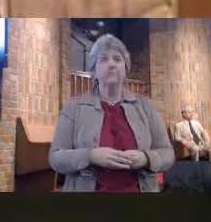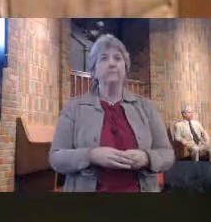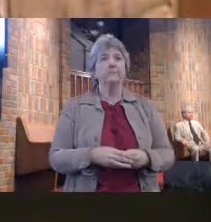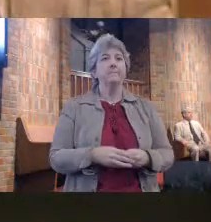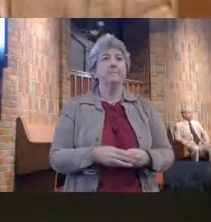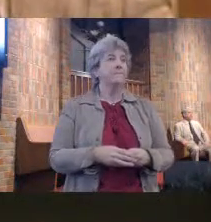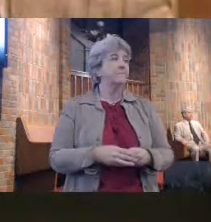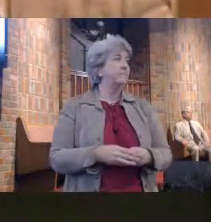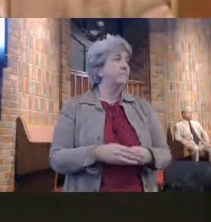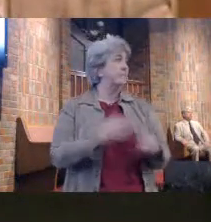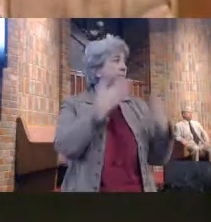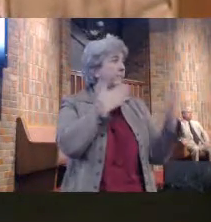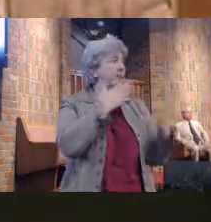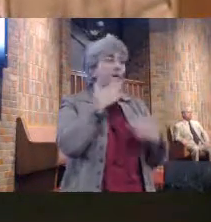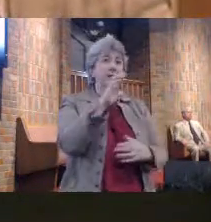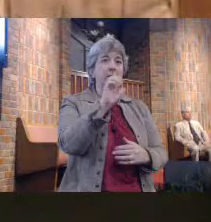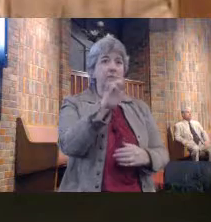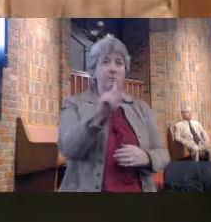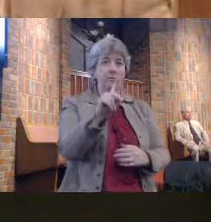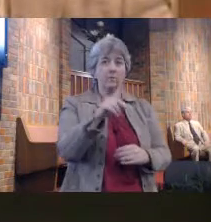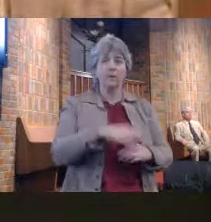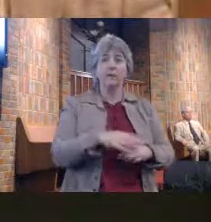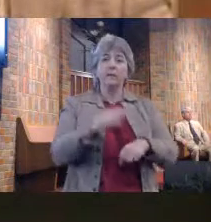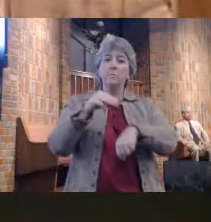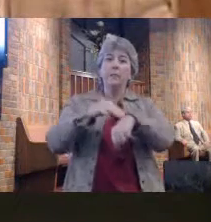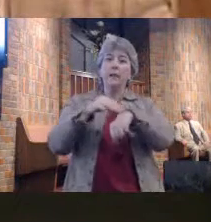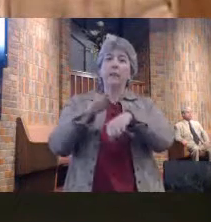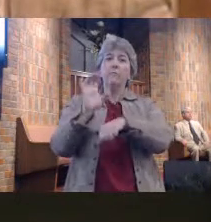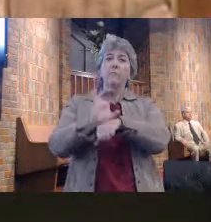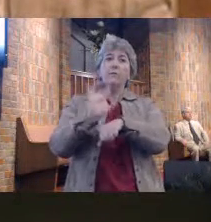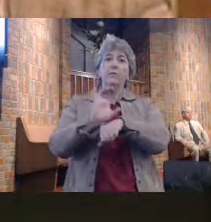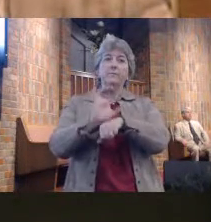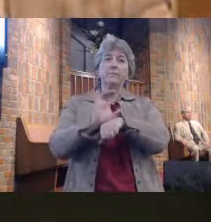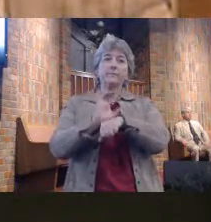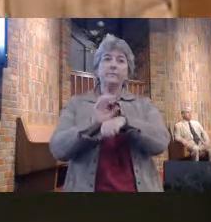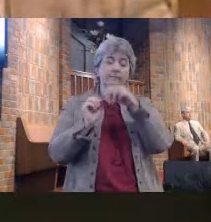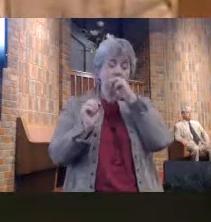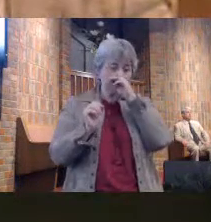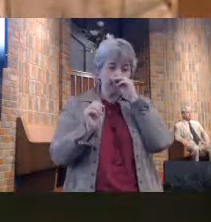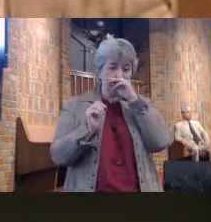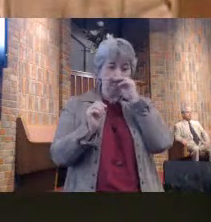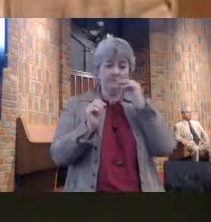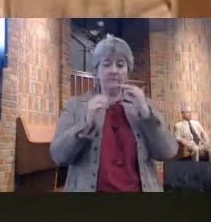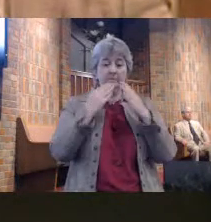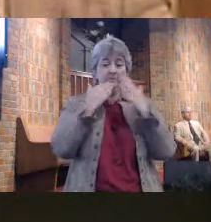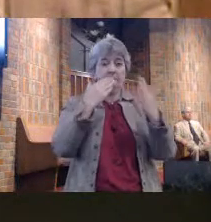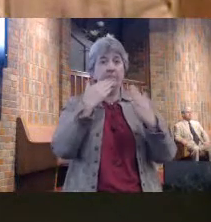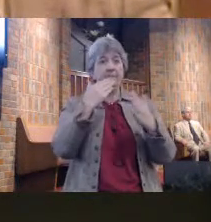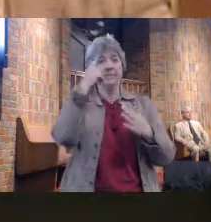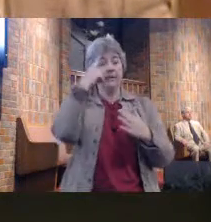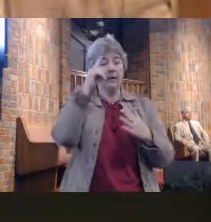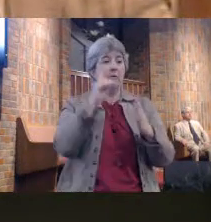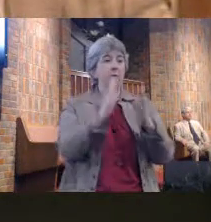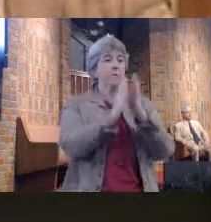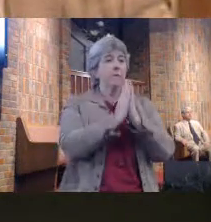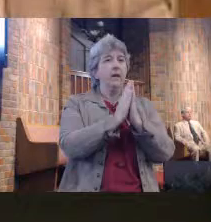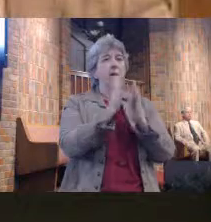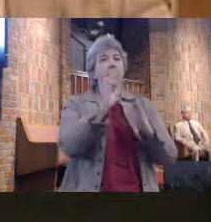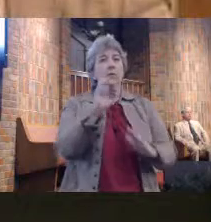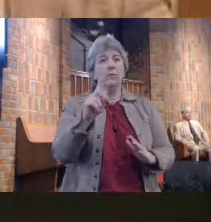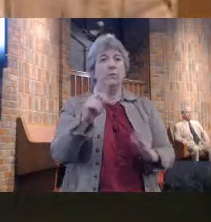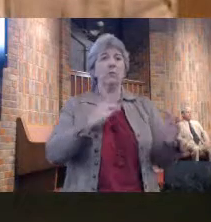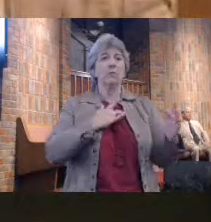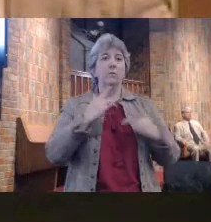Thank you, card to read. Maysville Church, I would like to thank all of you for the prayers, cards, and concerns for me during the